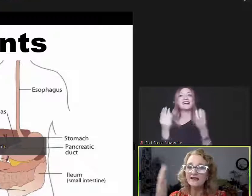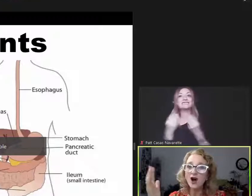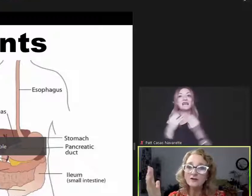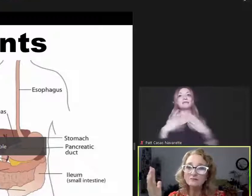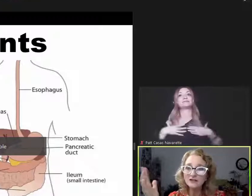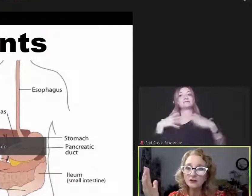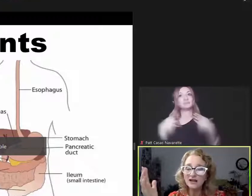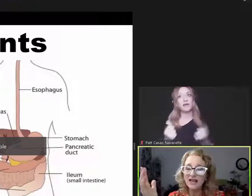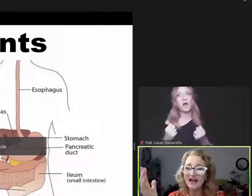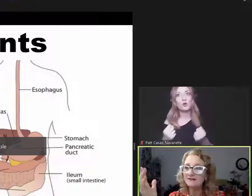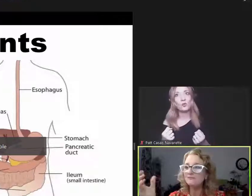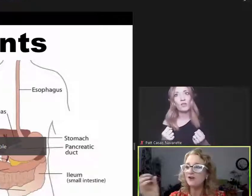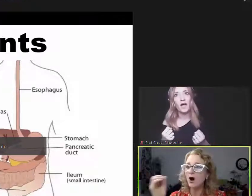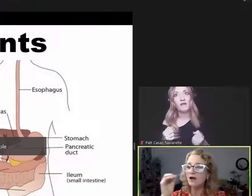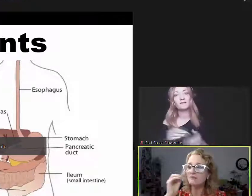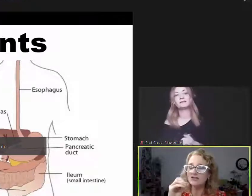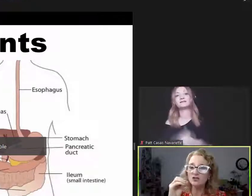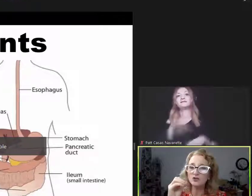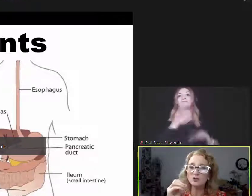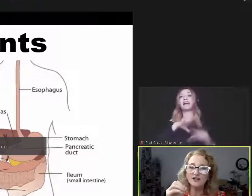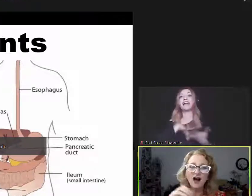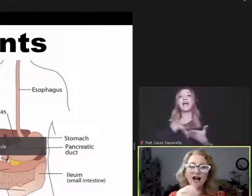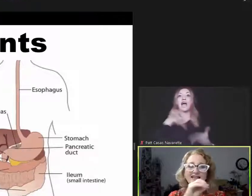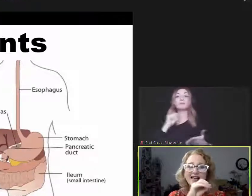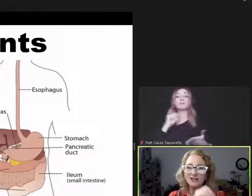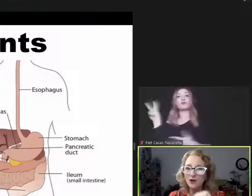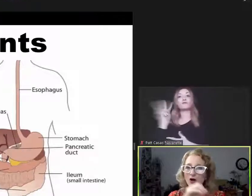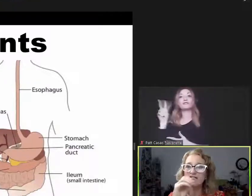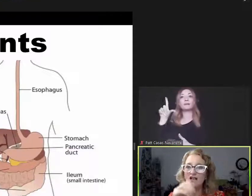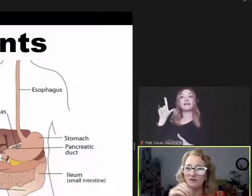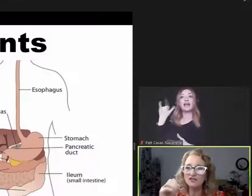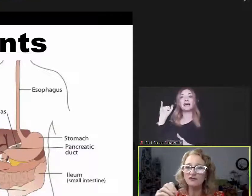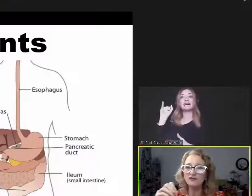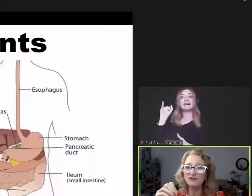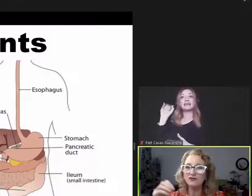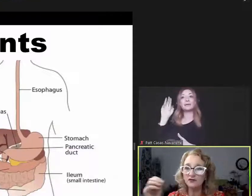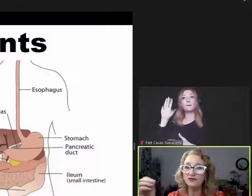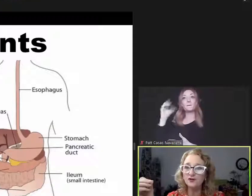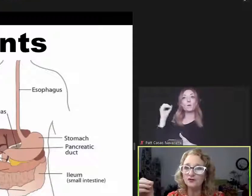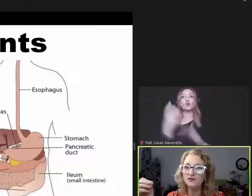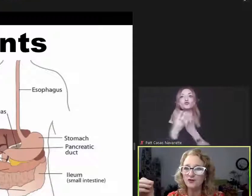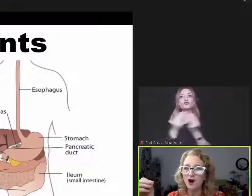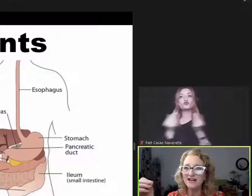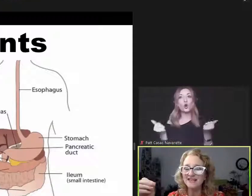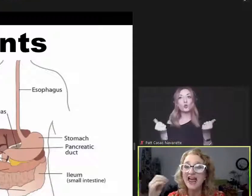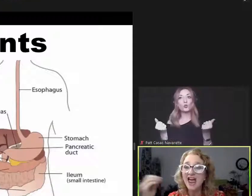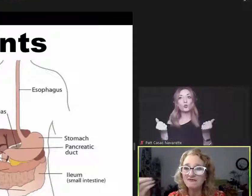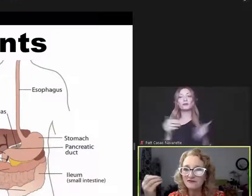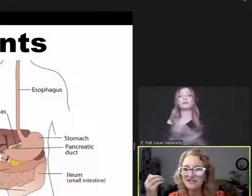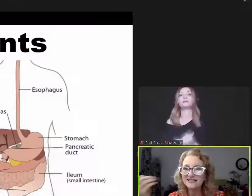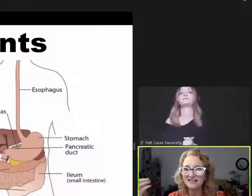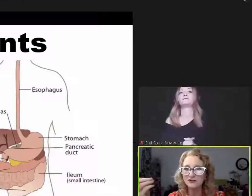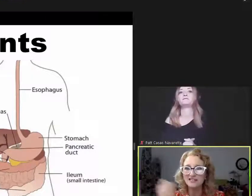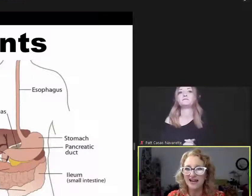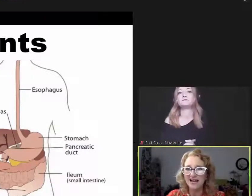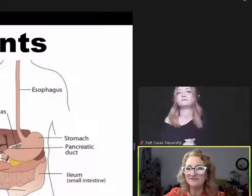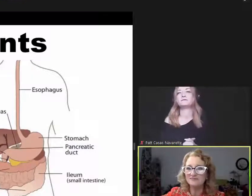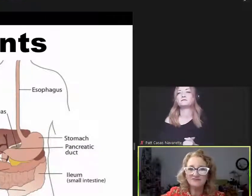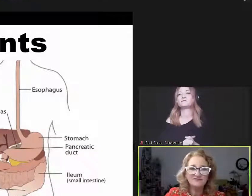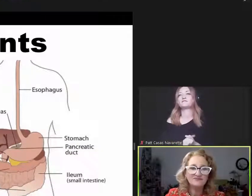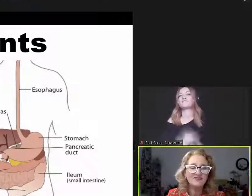when I meal plan, I make sure I get lots of different food variety every single